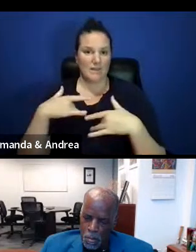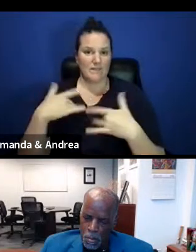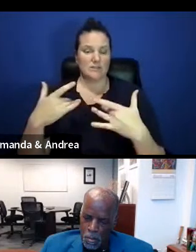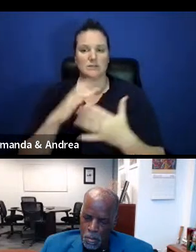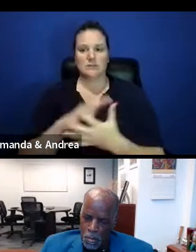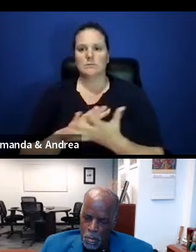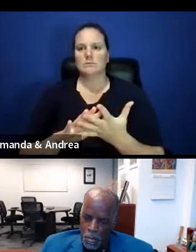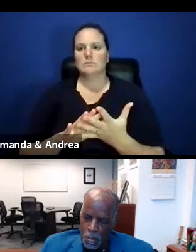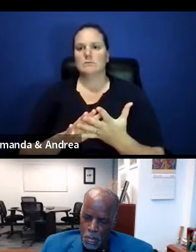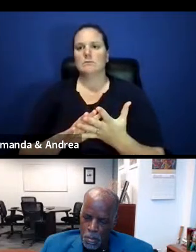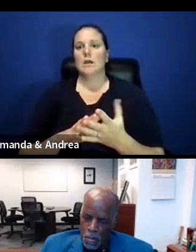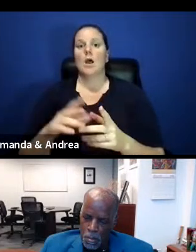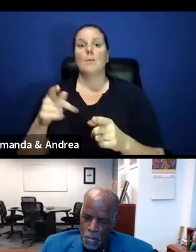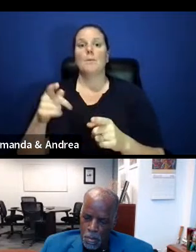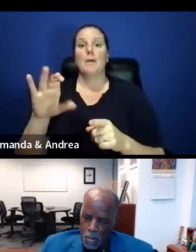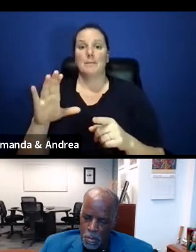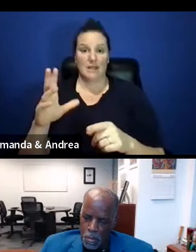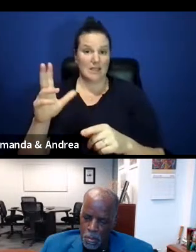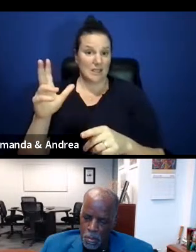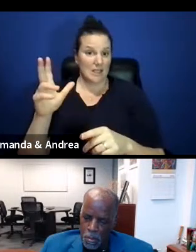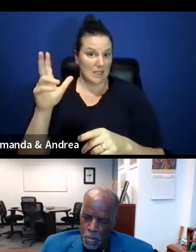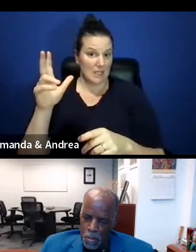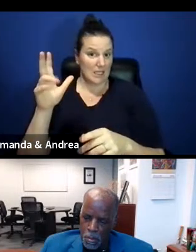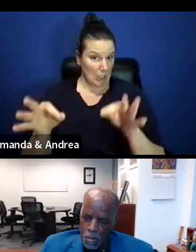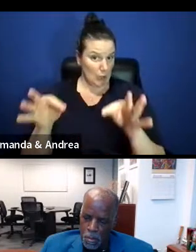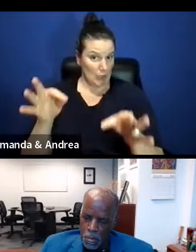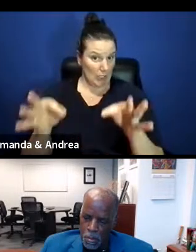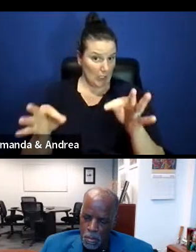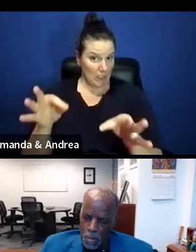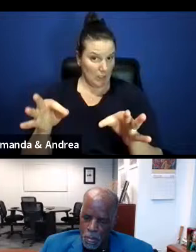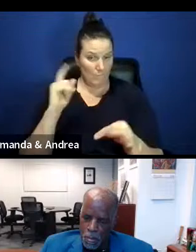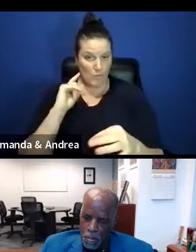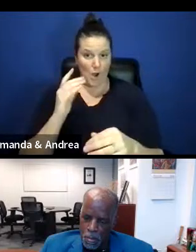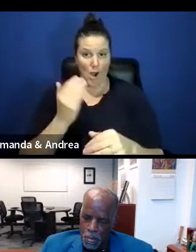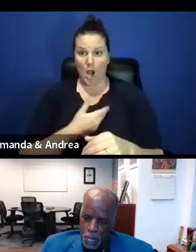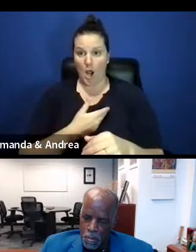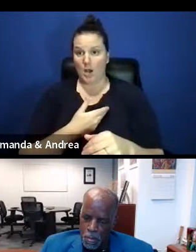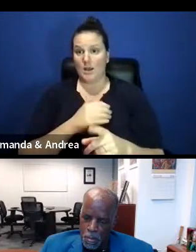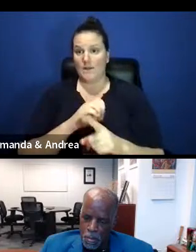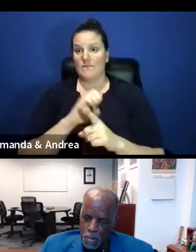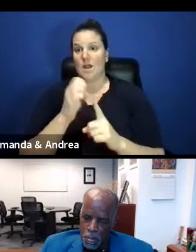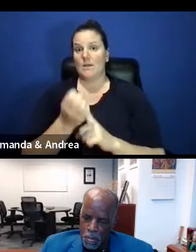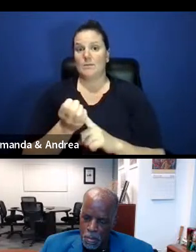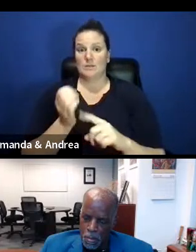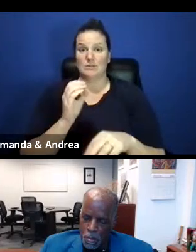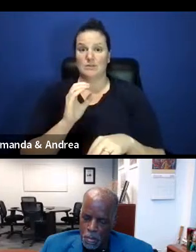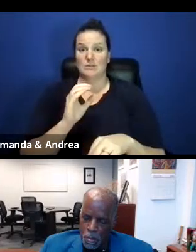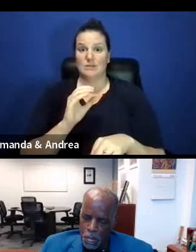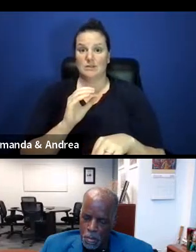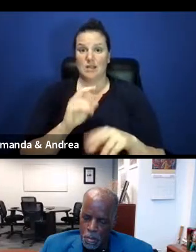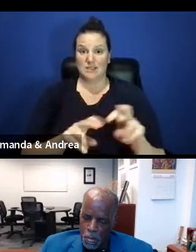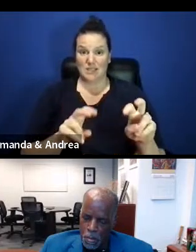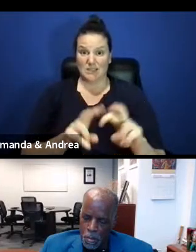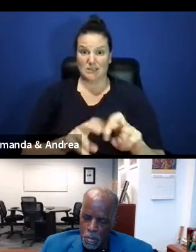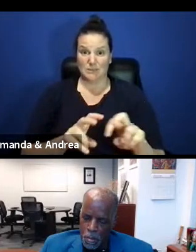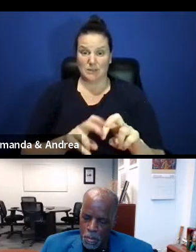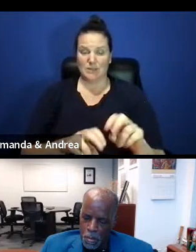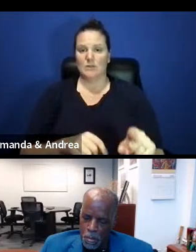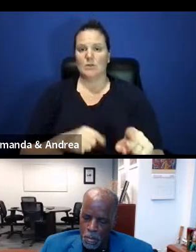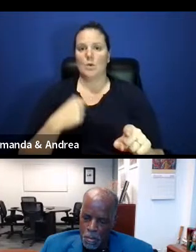to our public hearing that we held for our environmental assessment. We